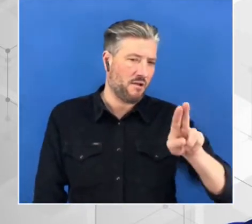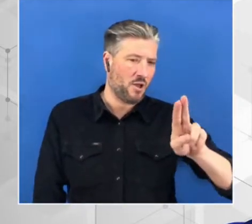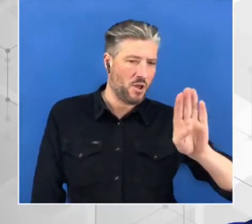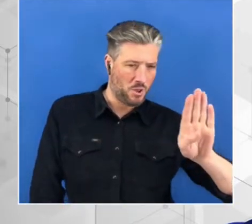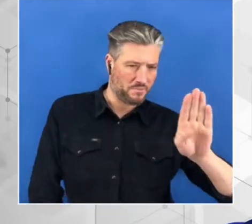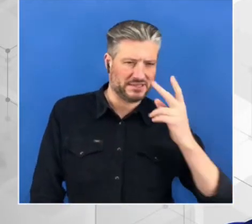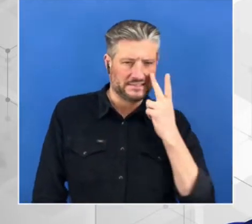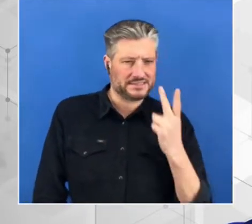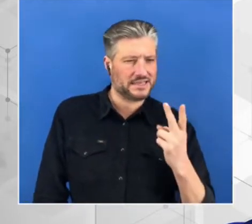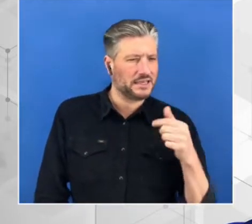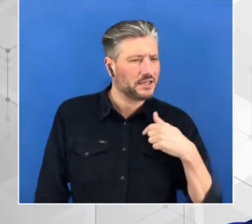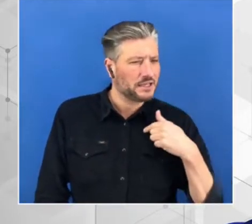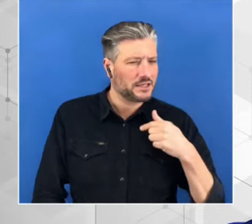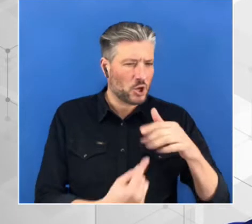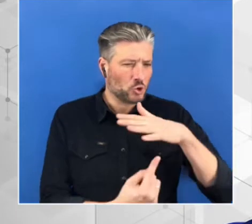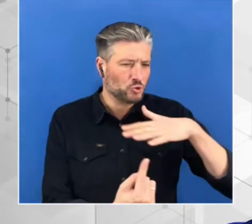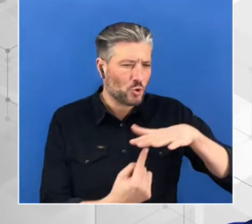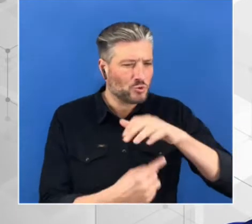So